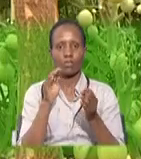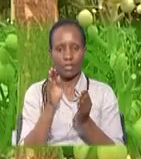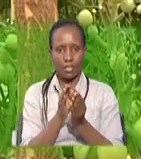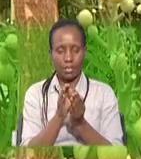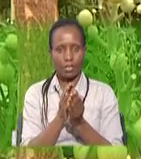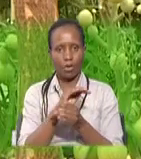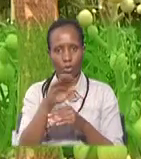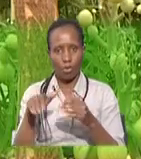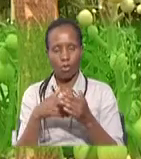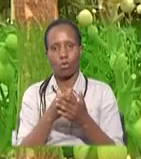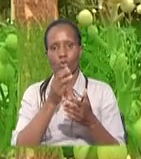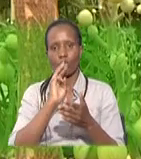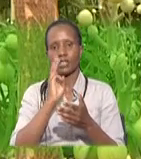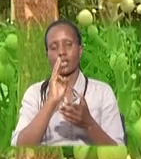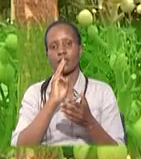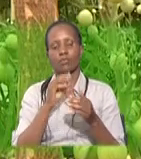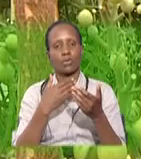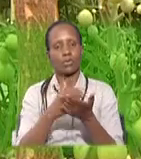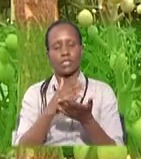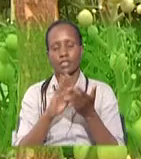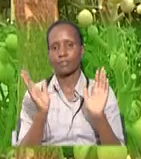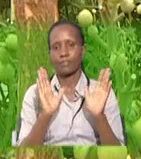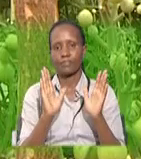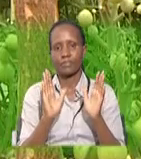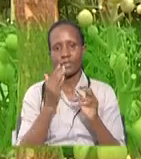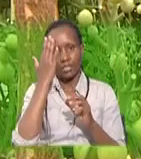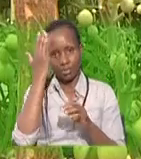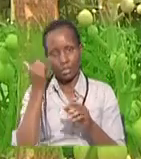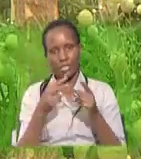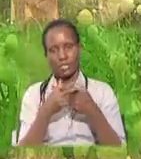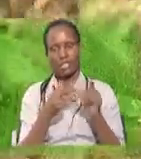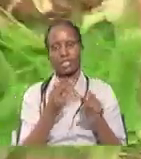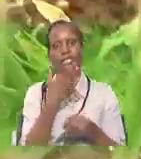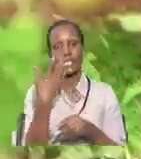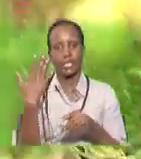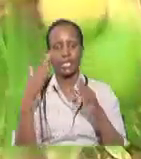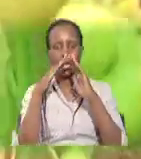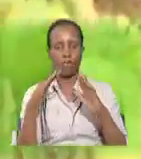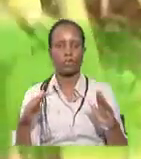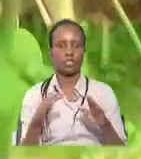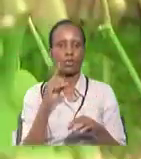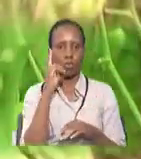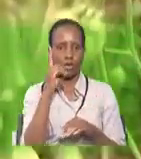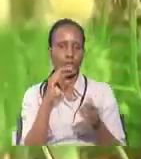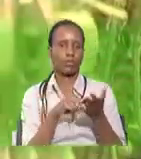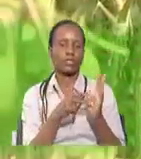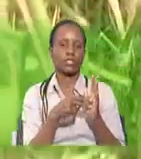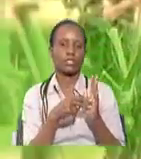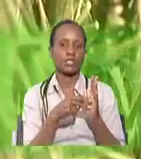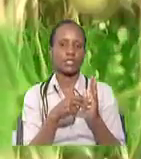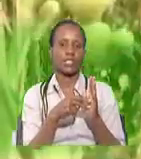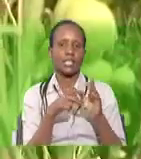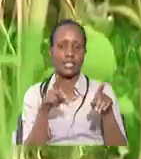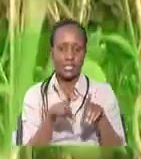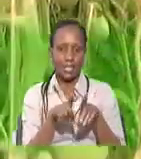this water. That's why we started with greenhouses as one of the projects. And